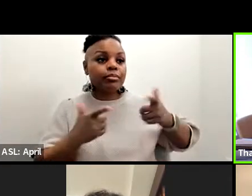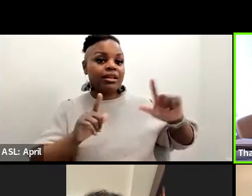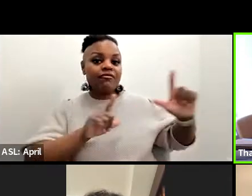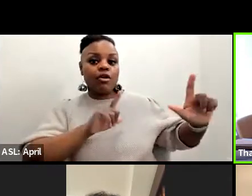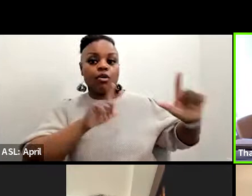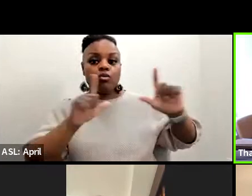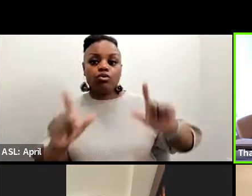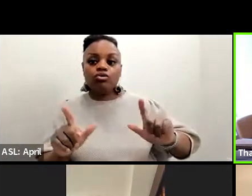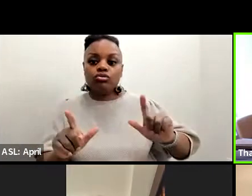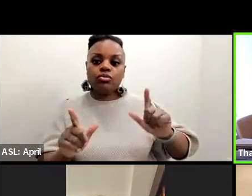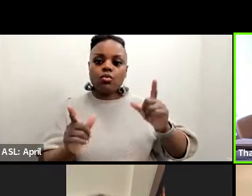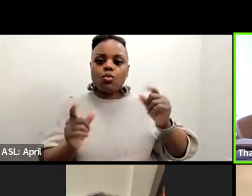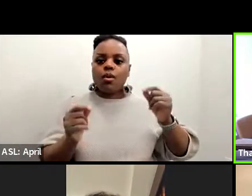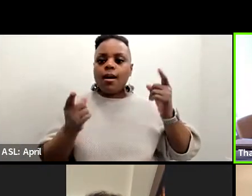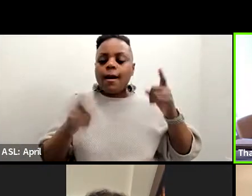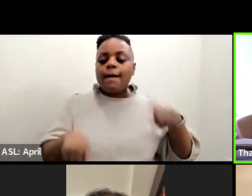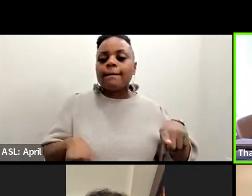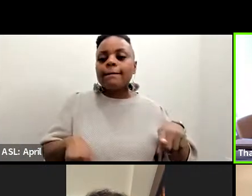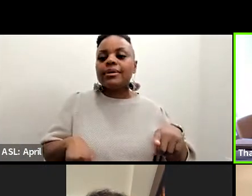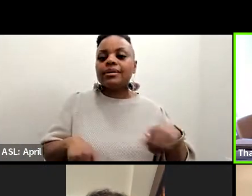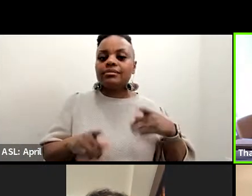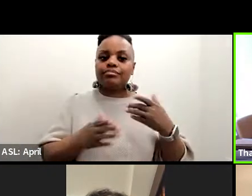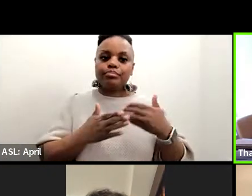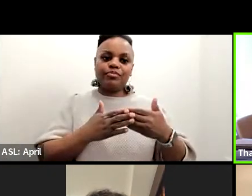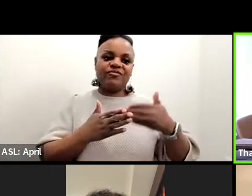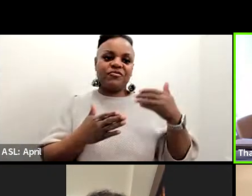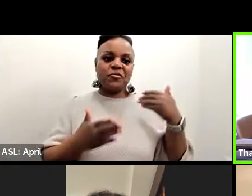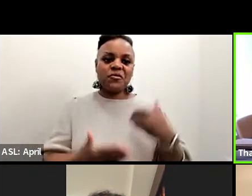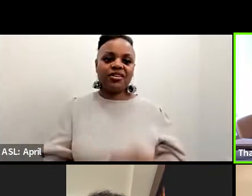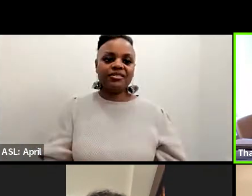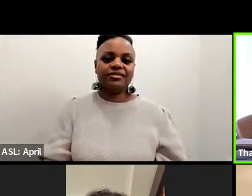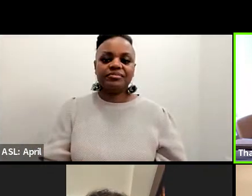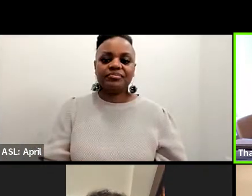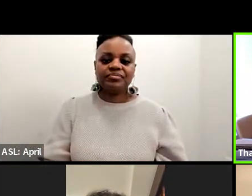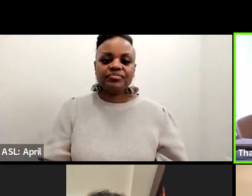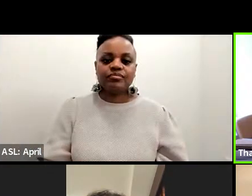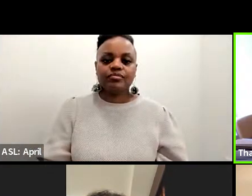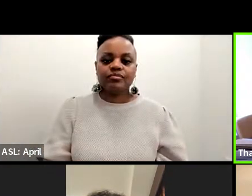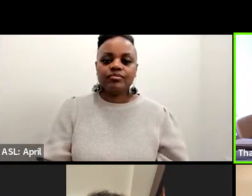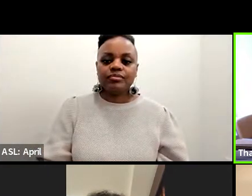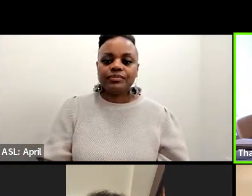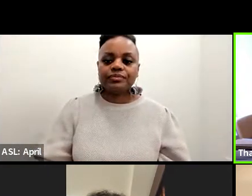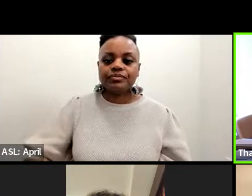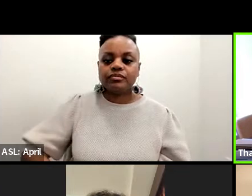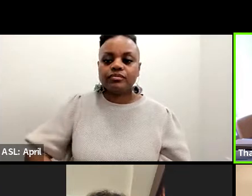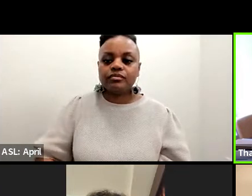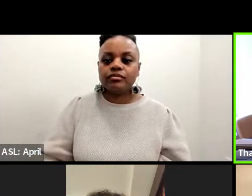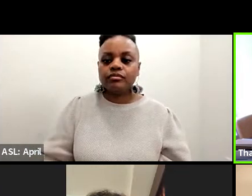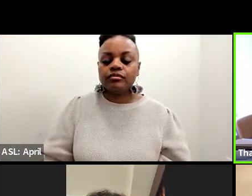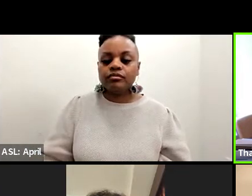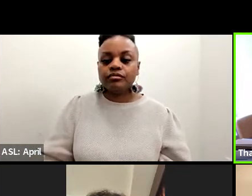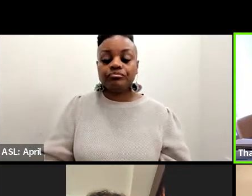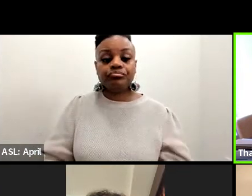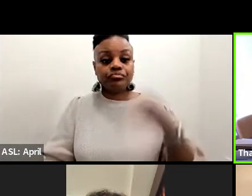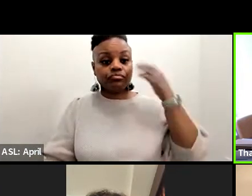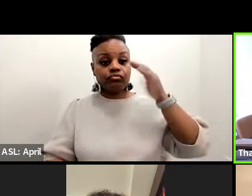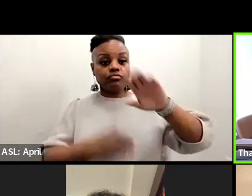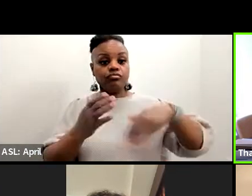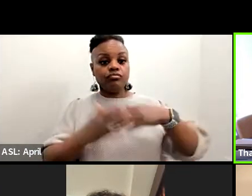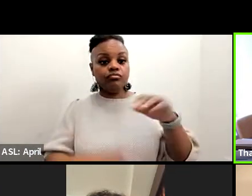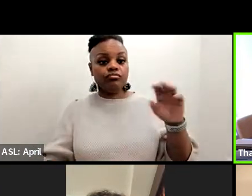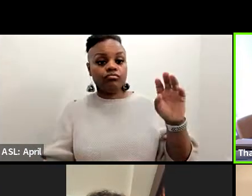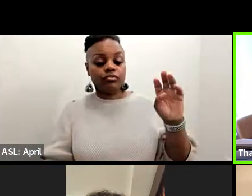to all the Brotherhood members inside Egypt since the 2013 crackdown? What's